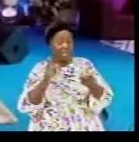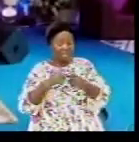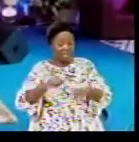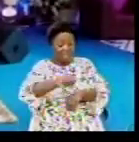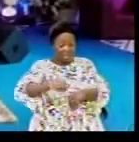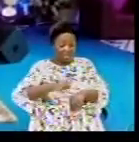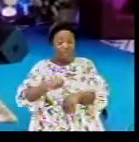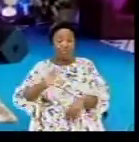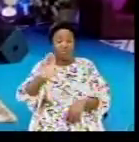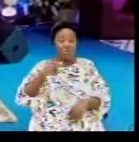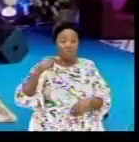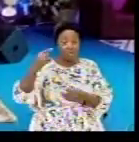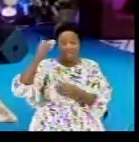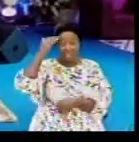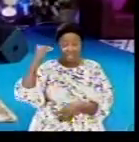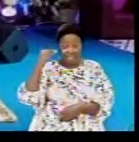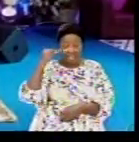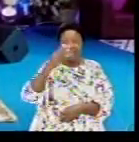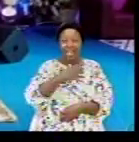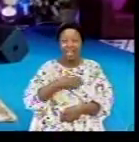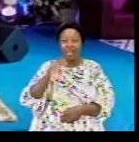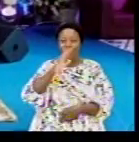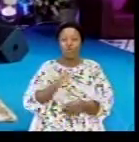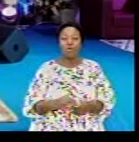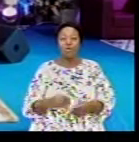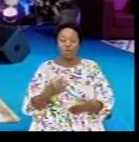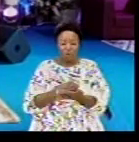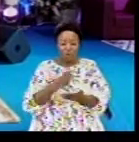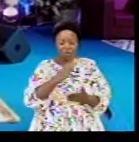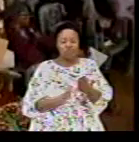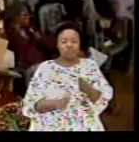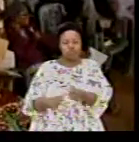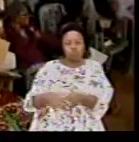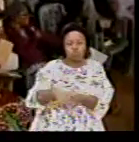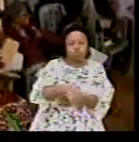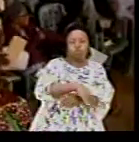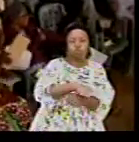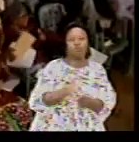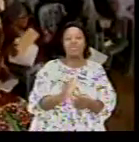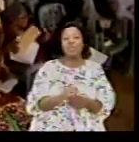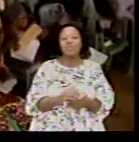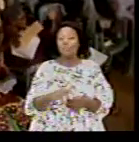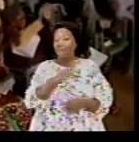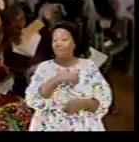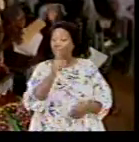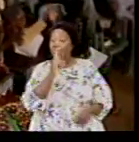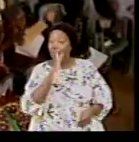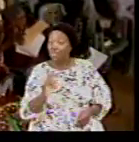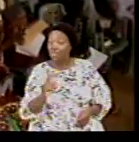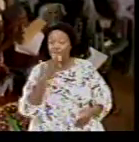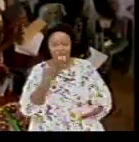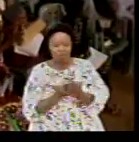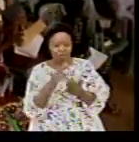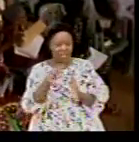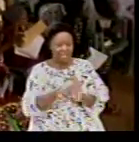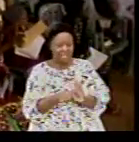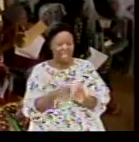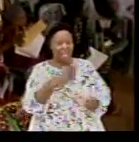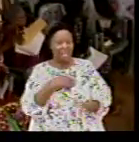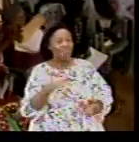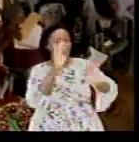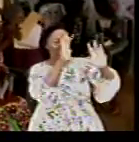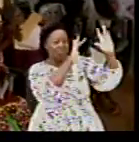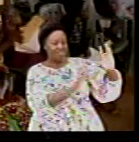your head, and your cup will run over. And surely goodness and